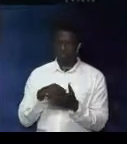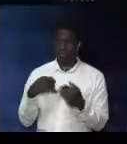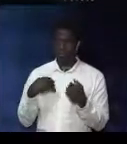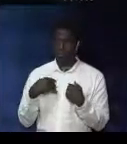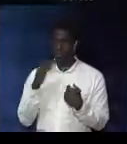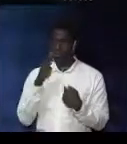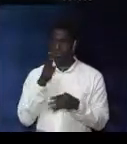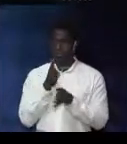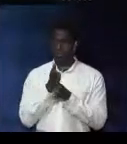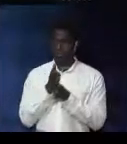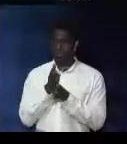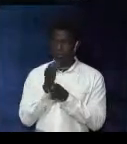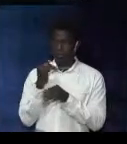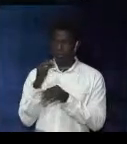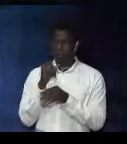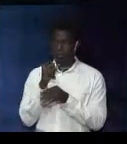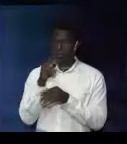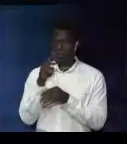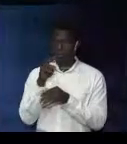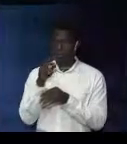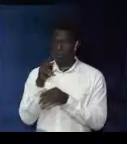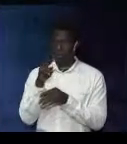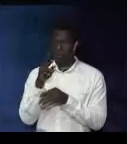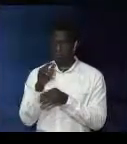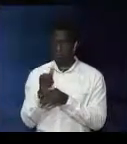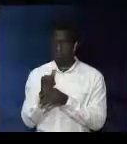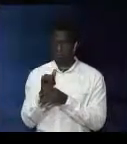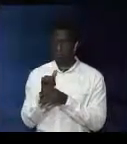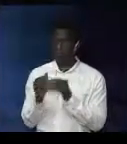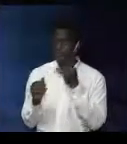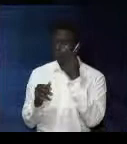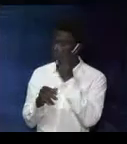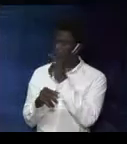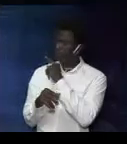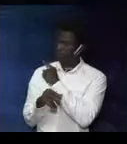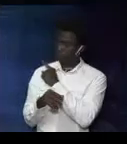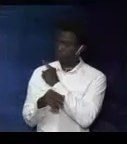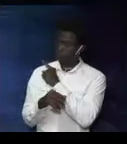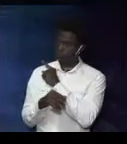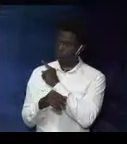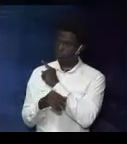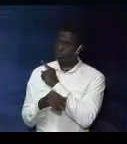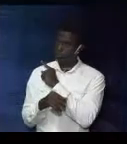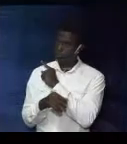to it. I'm going to fold it along one of the sides.